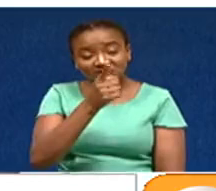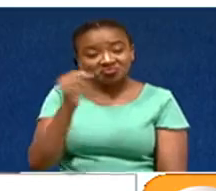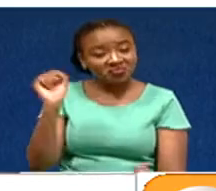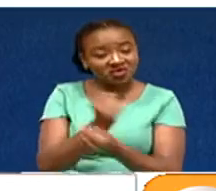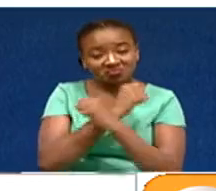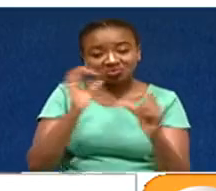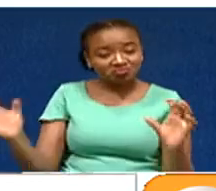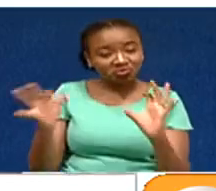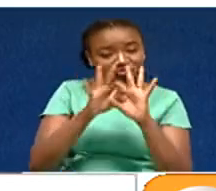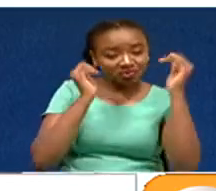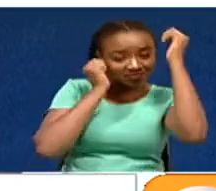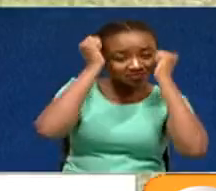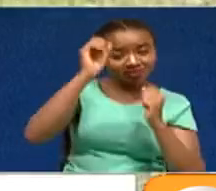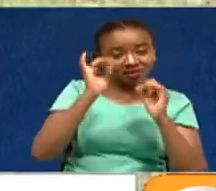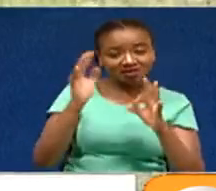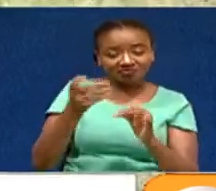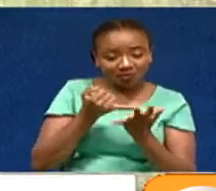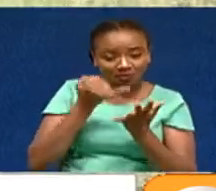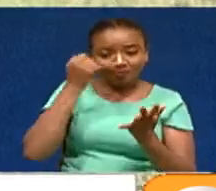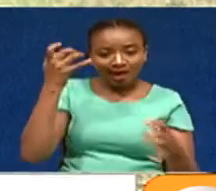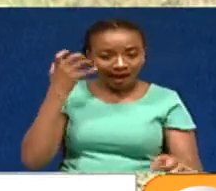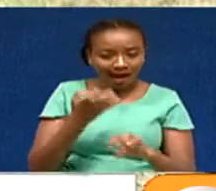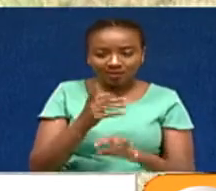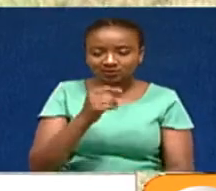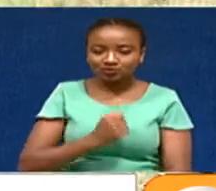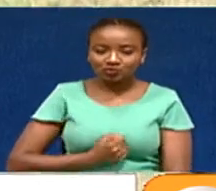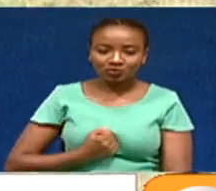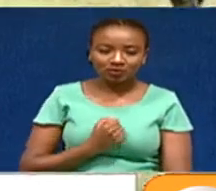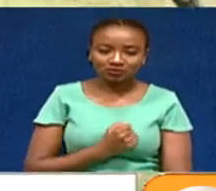if you are taking hard drugs. The exercise is on